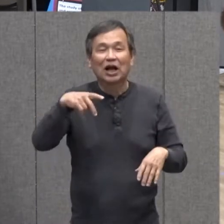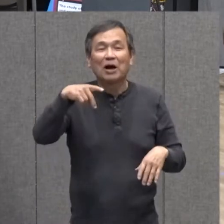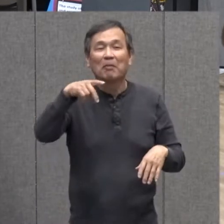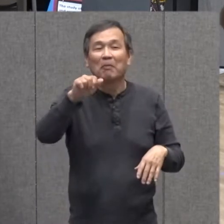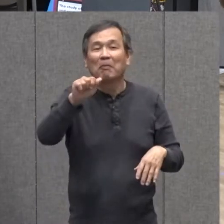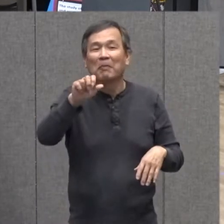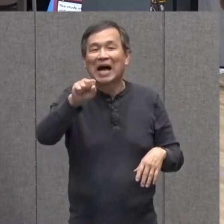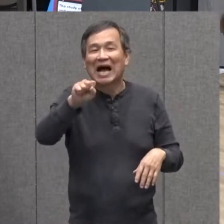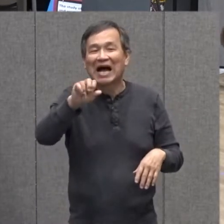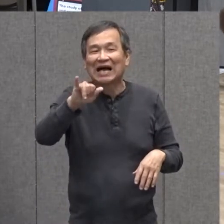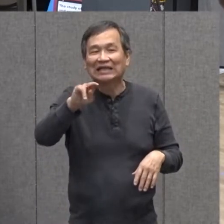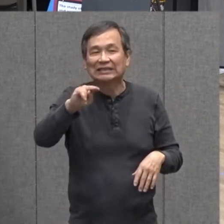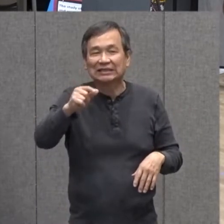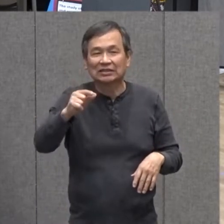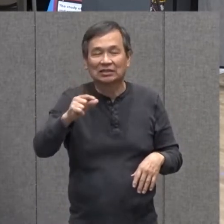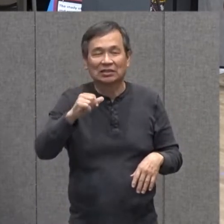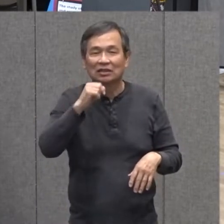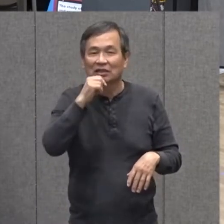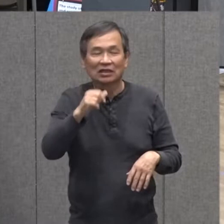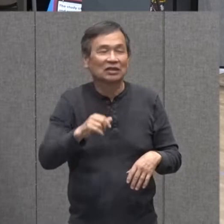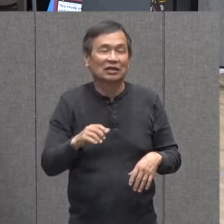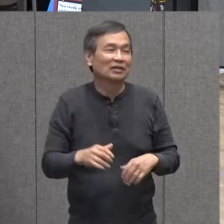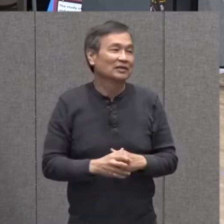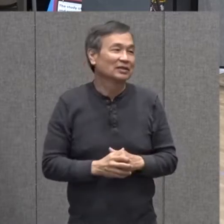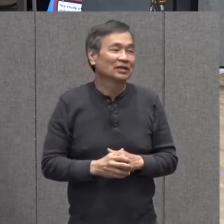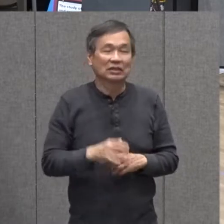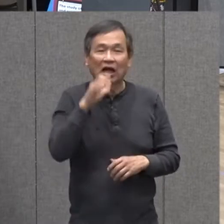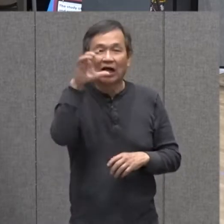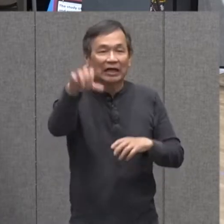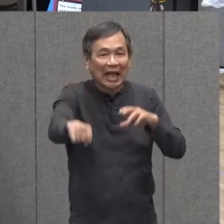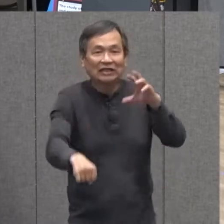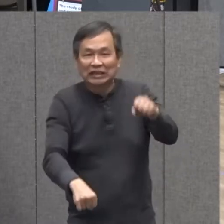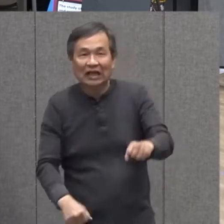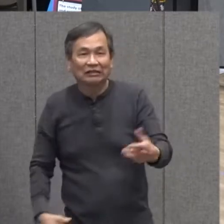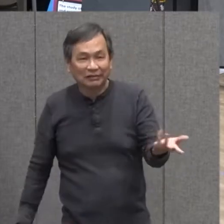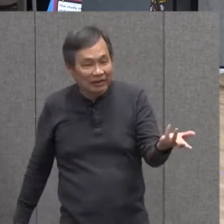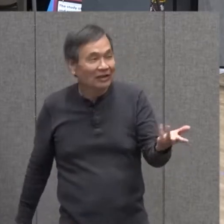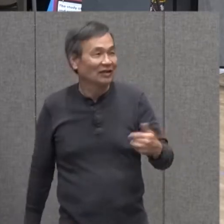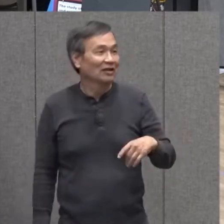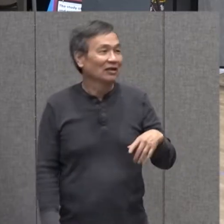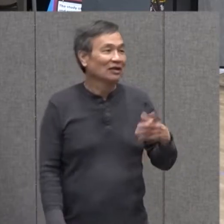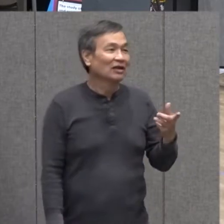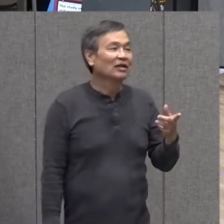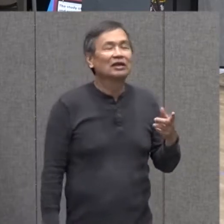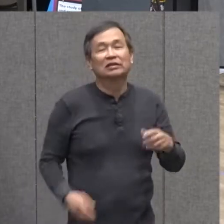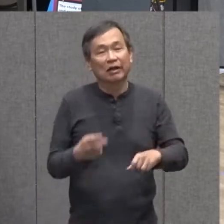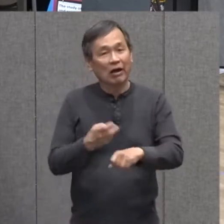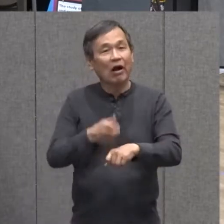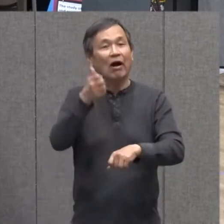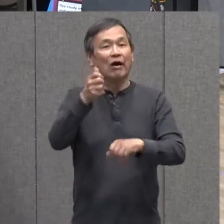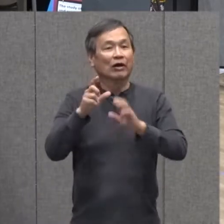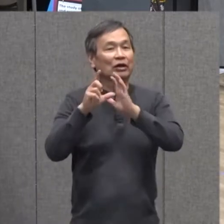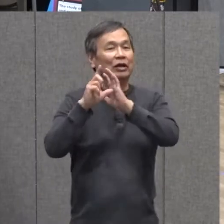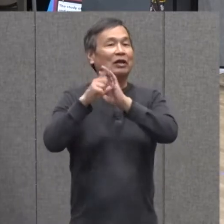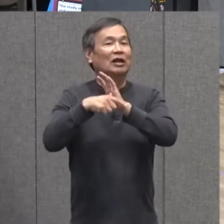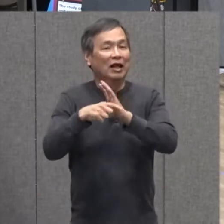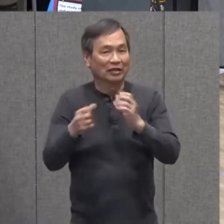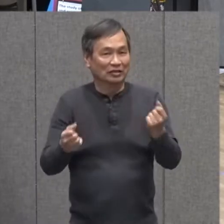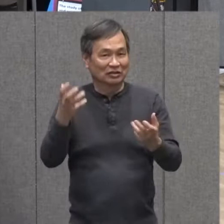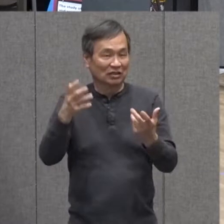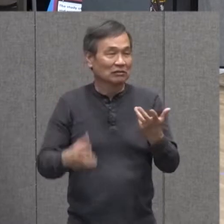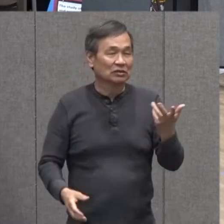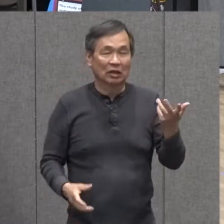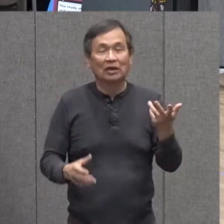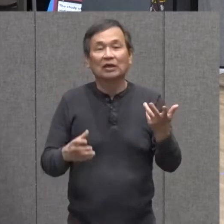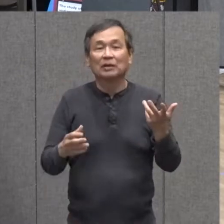la bolsa, no es malabarismo. Esto es lo que veo en algunos de ustedes a veces. If you do that, you're gonna have a hard time juggling. So it's